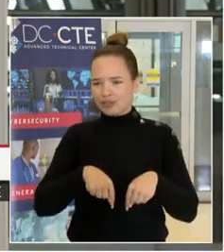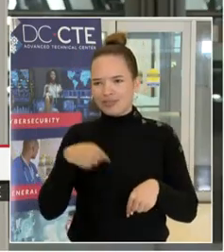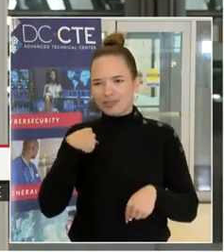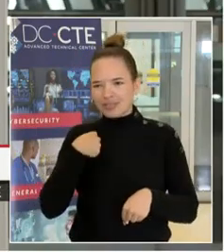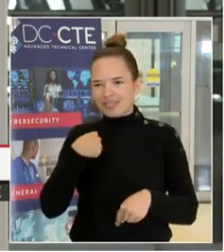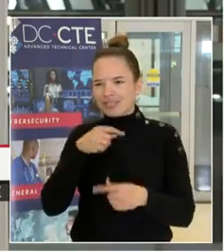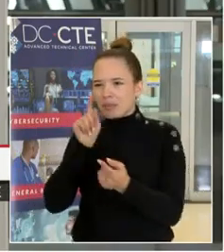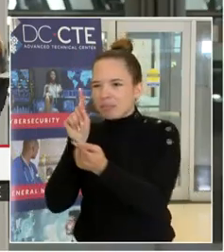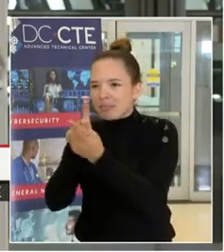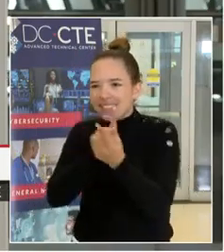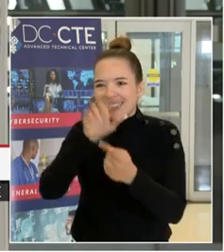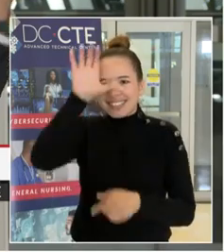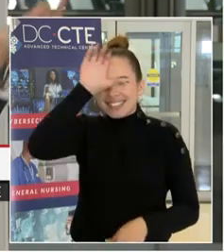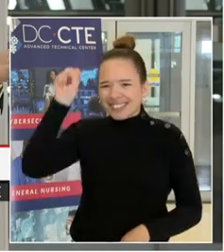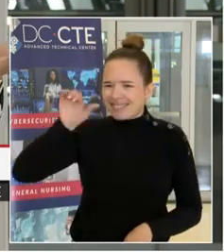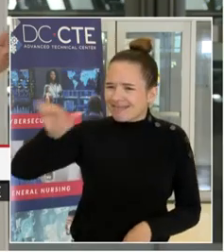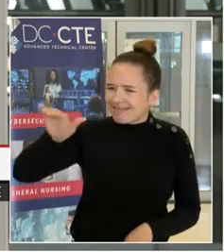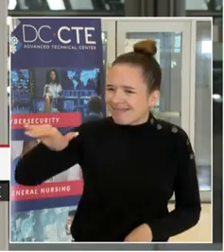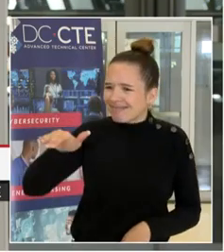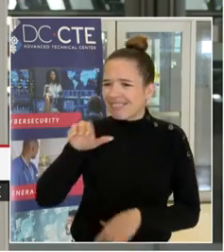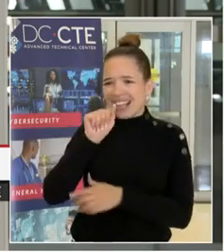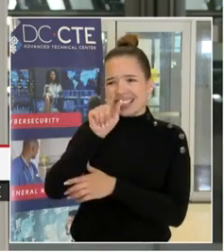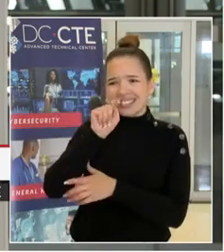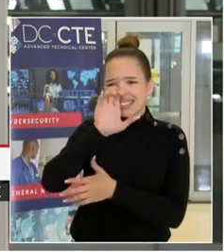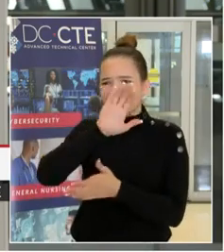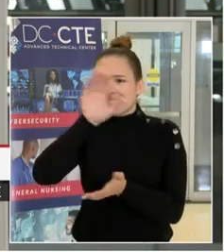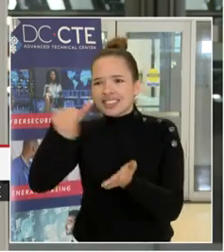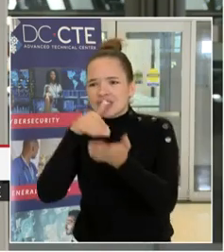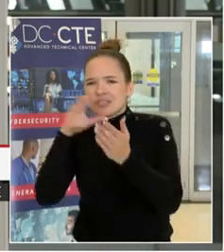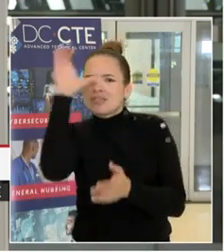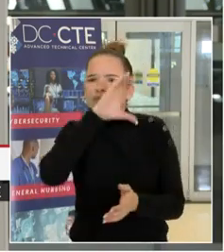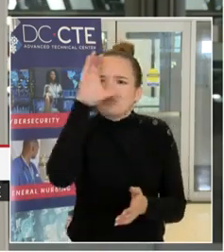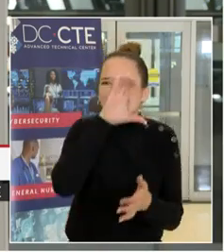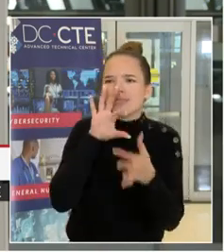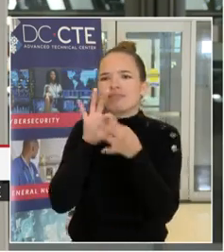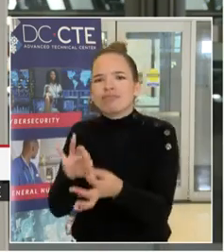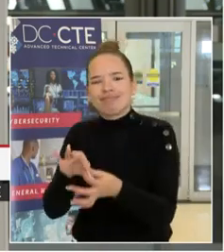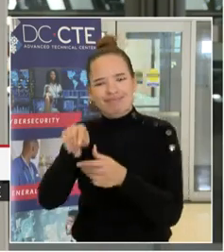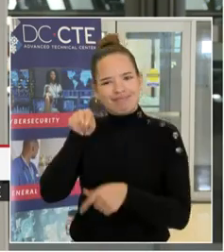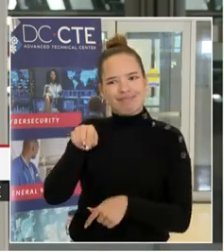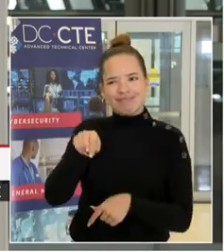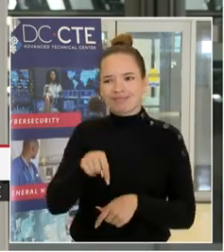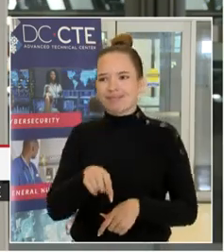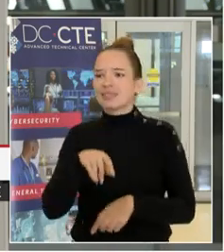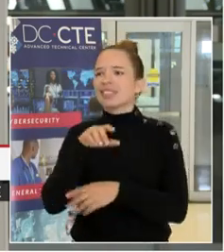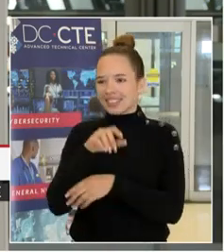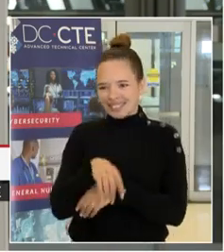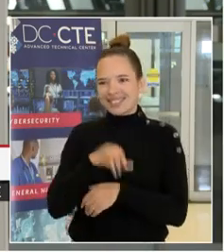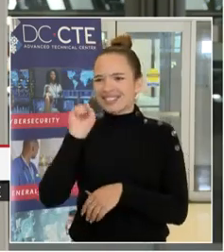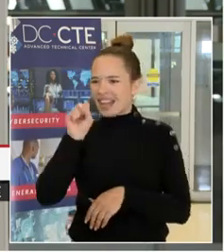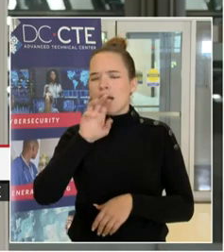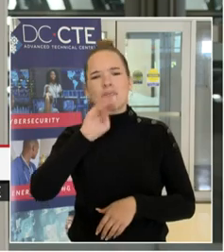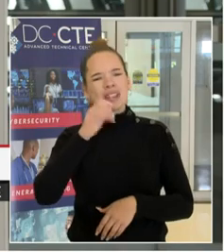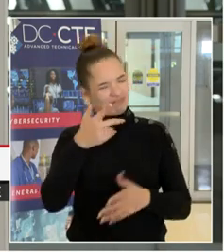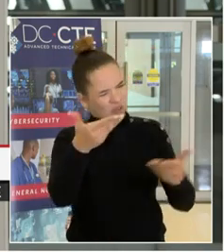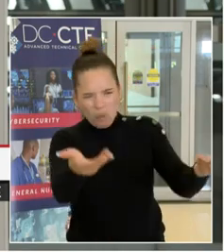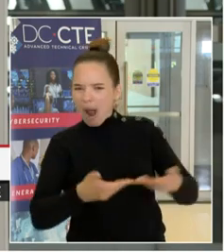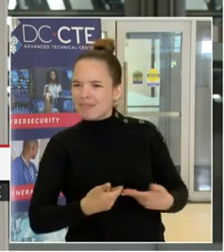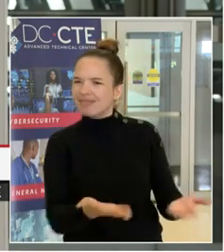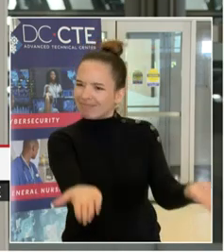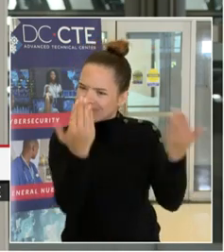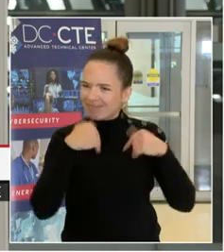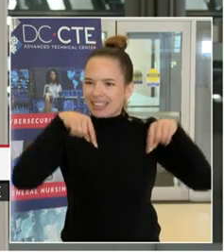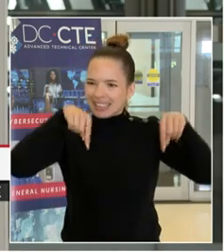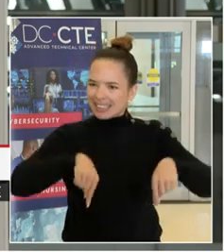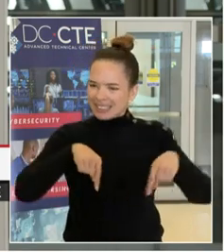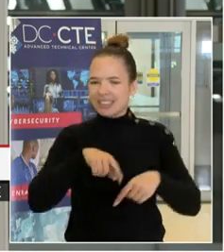ATC needs a home, you said welcome. And Trinity, your dean, your entire team, it is not a lot to ask a